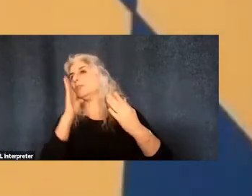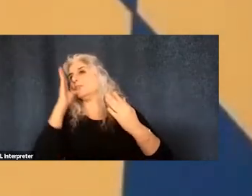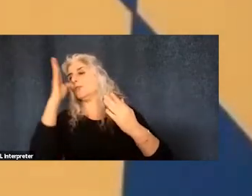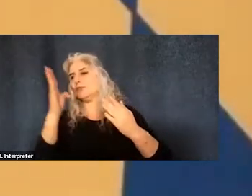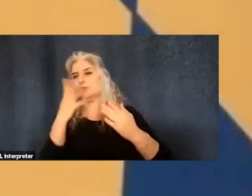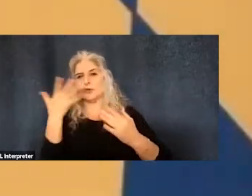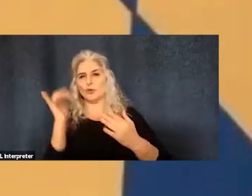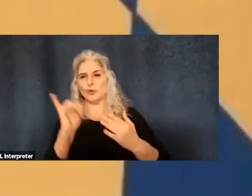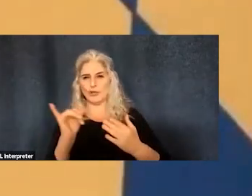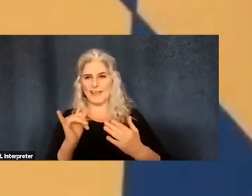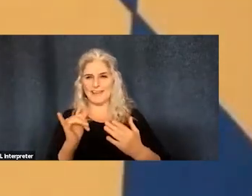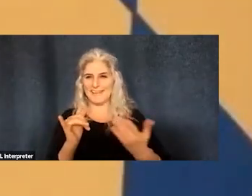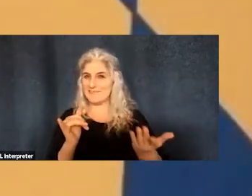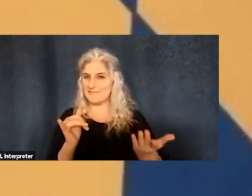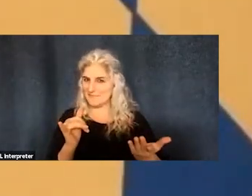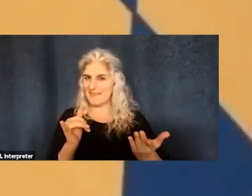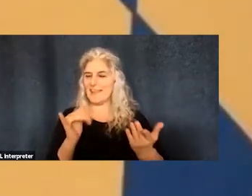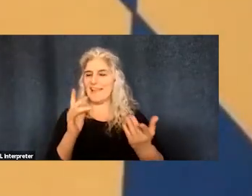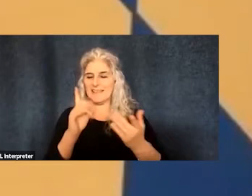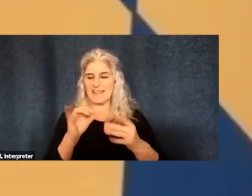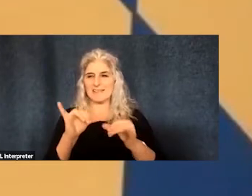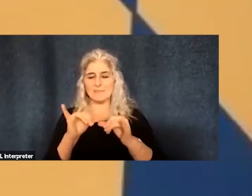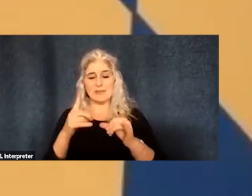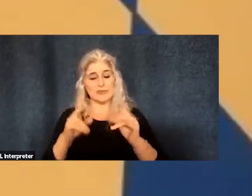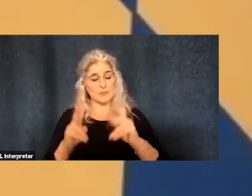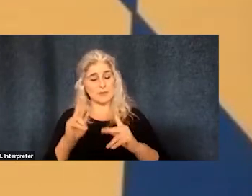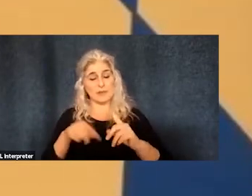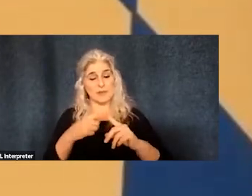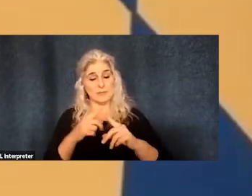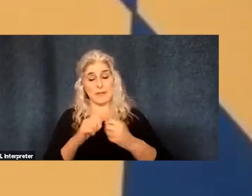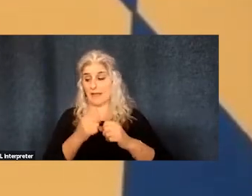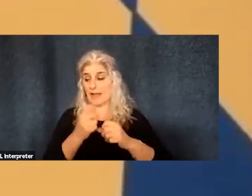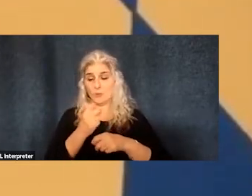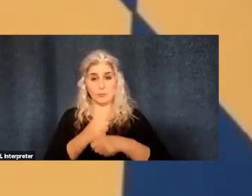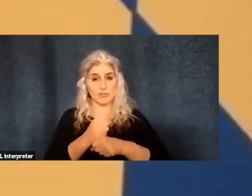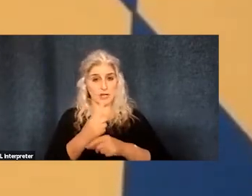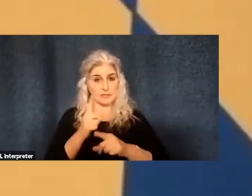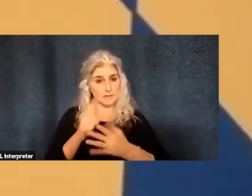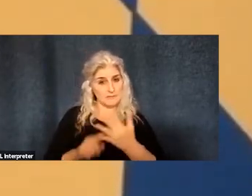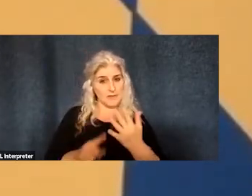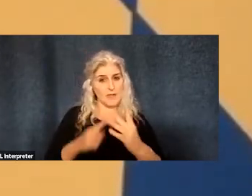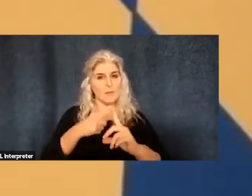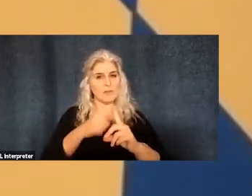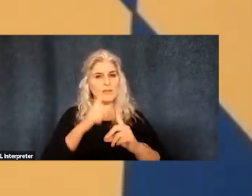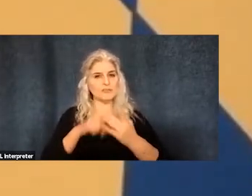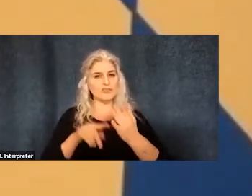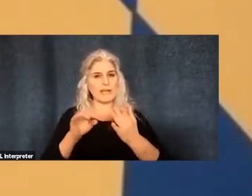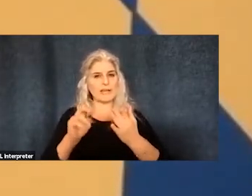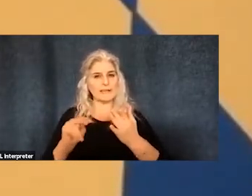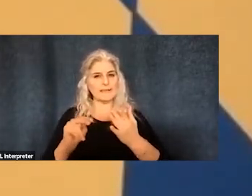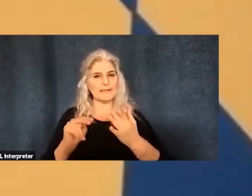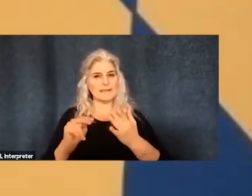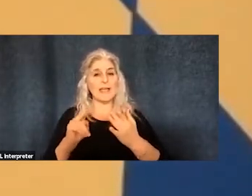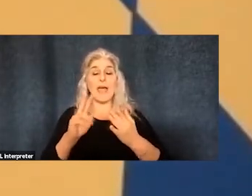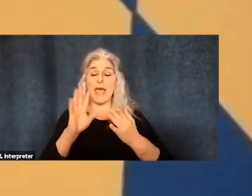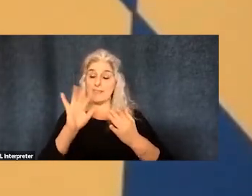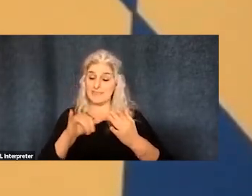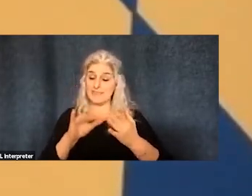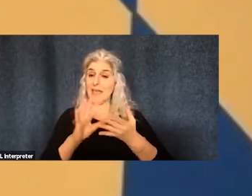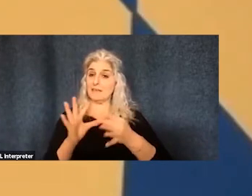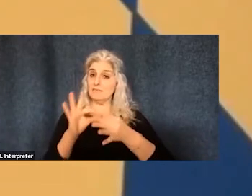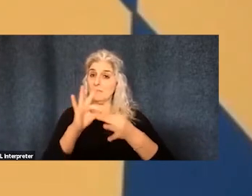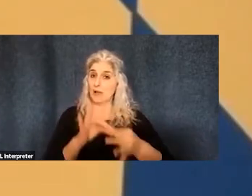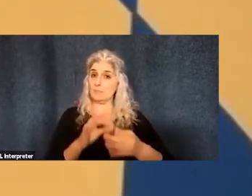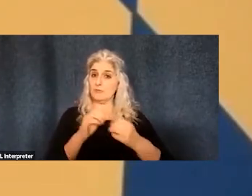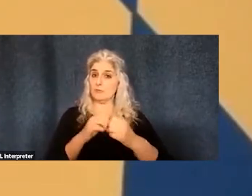And let's measure them based on productivity and regular check-ins. And that comes with accountability. And so you need to make sure that they are delivering